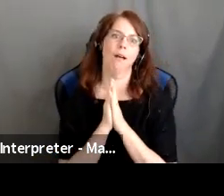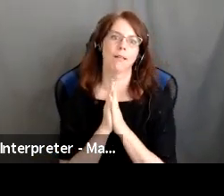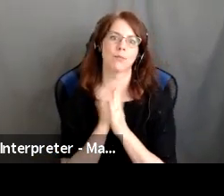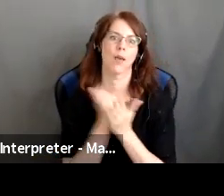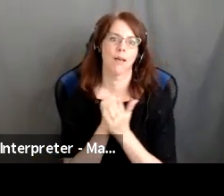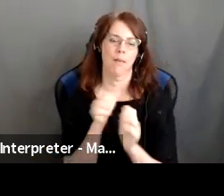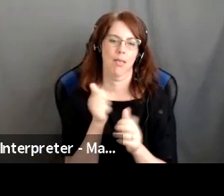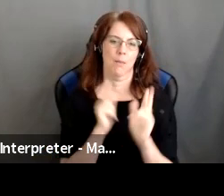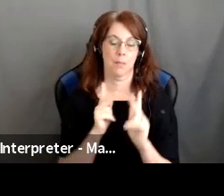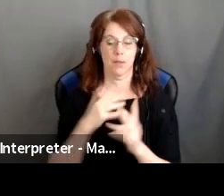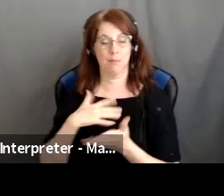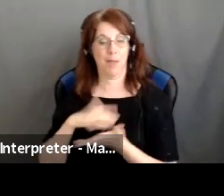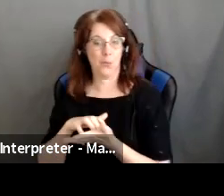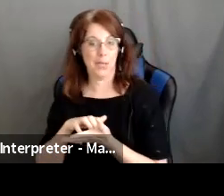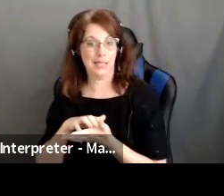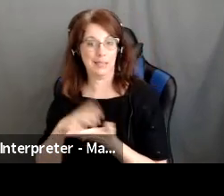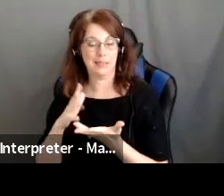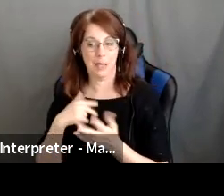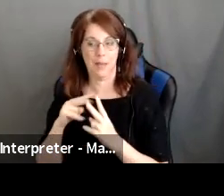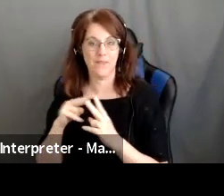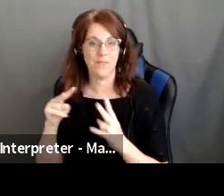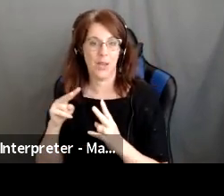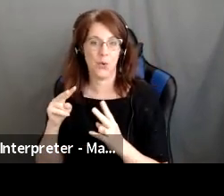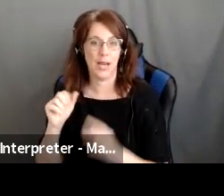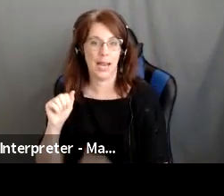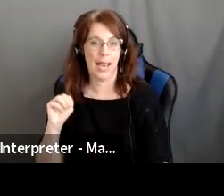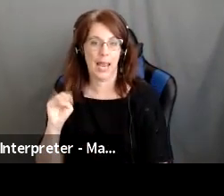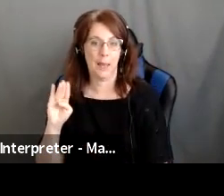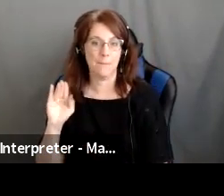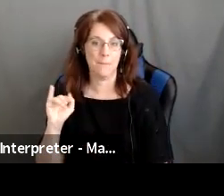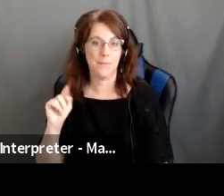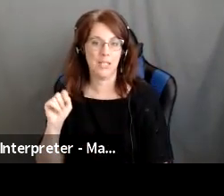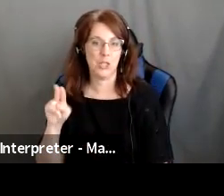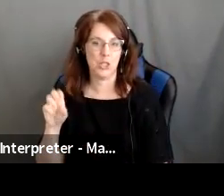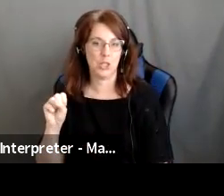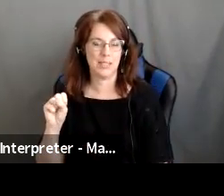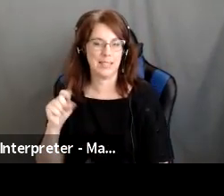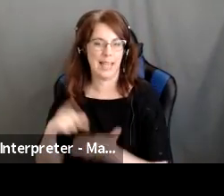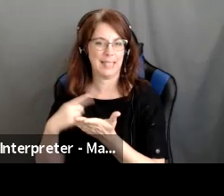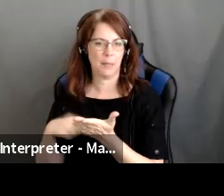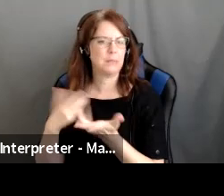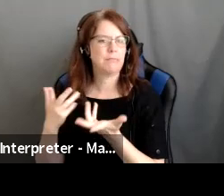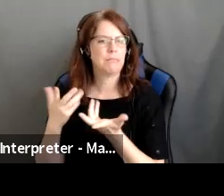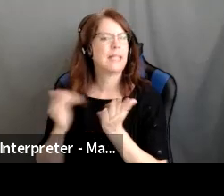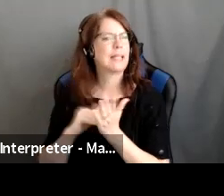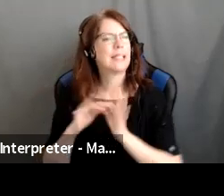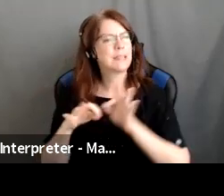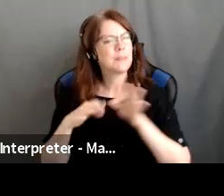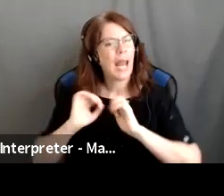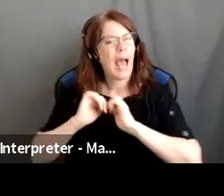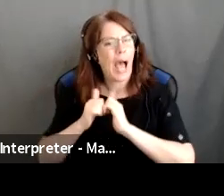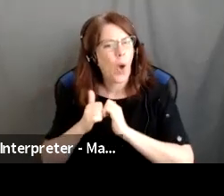My weakness would have to be I'm very ambitious at times. Again, you want to put how you